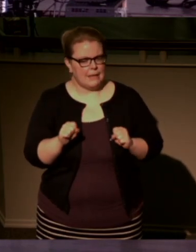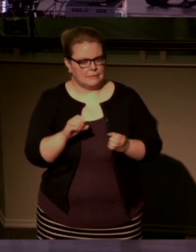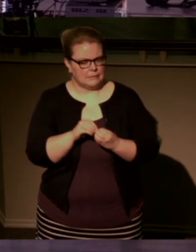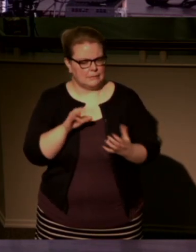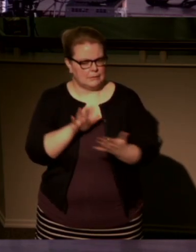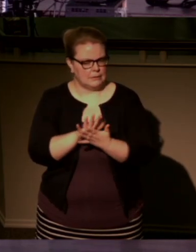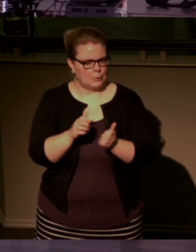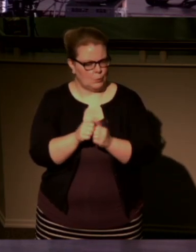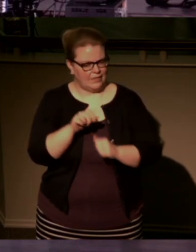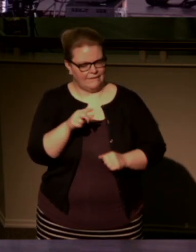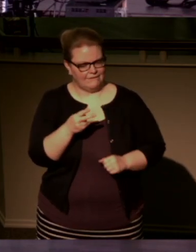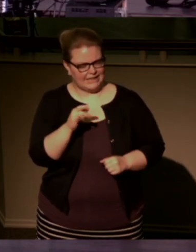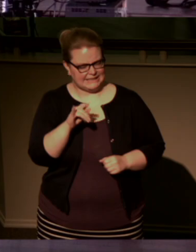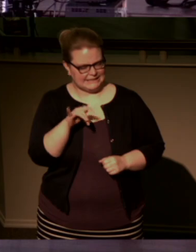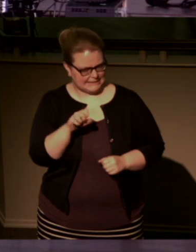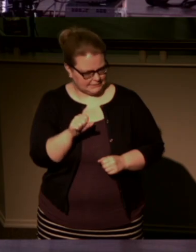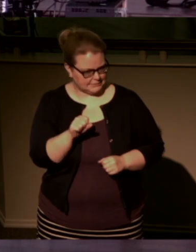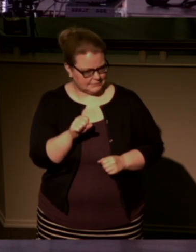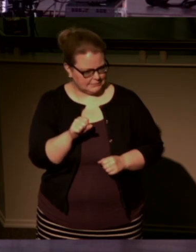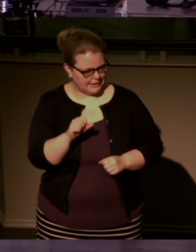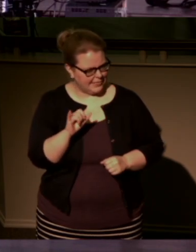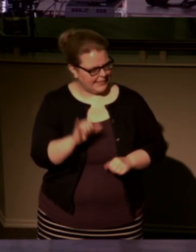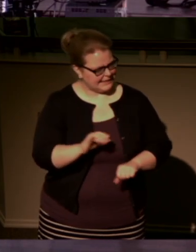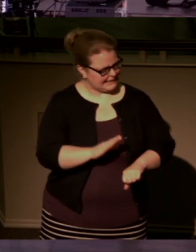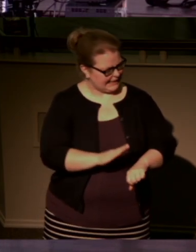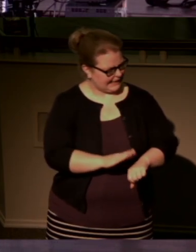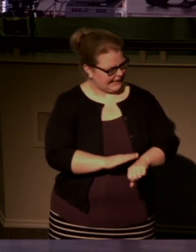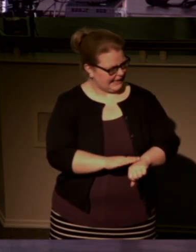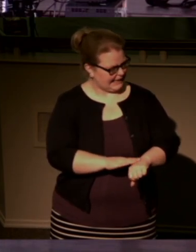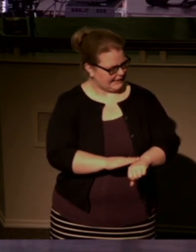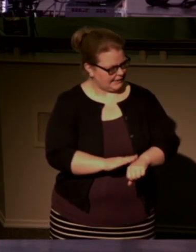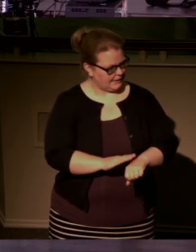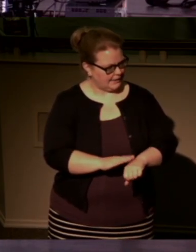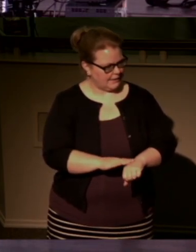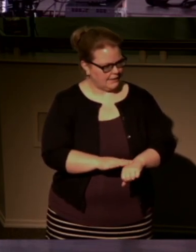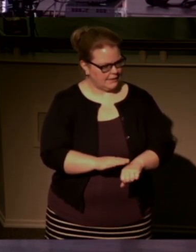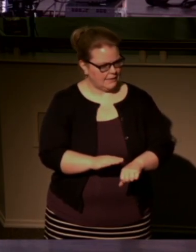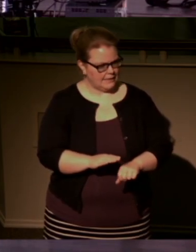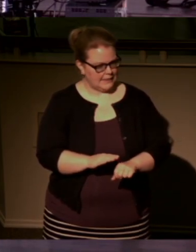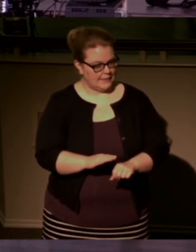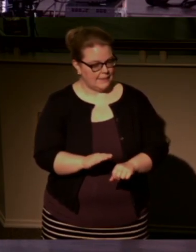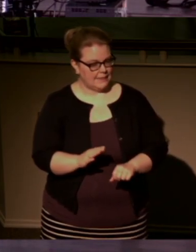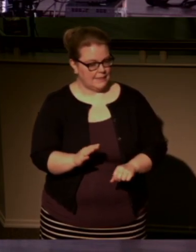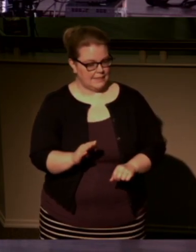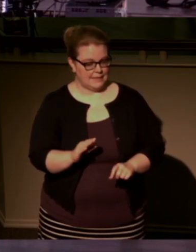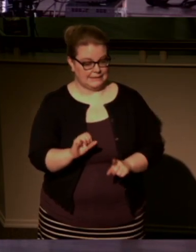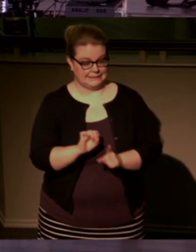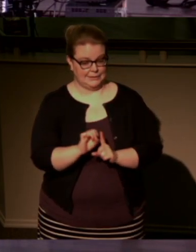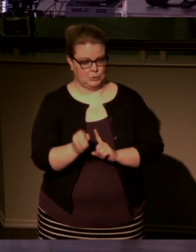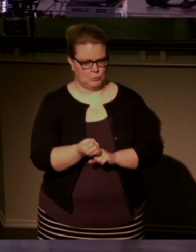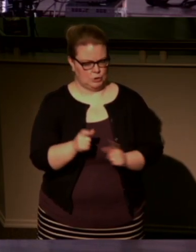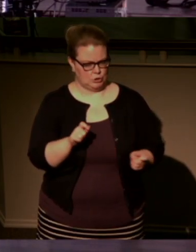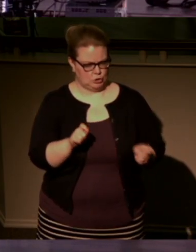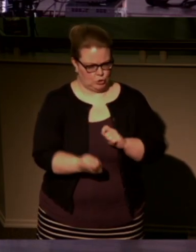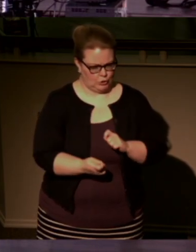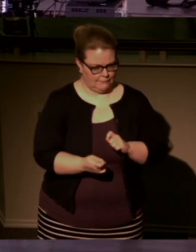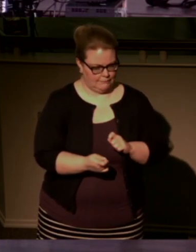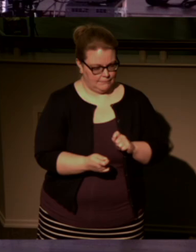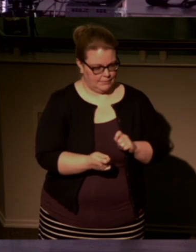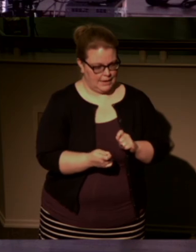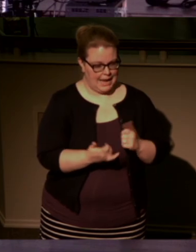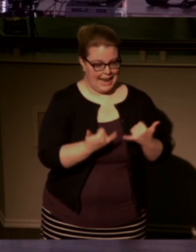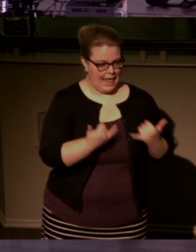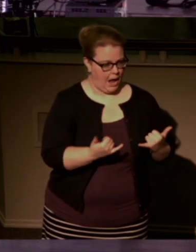Well, this is the hint that the trial has turned from Pharaoh's belief